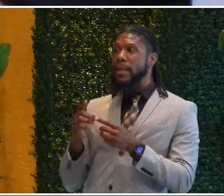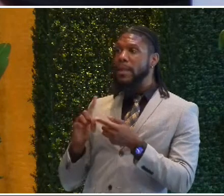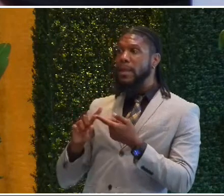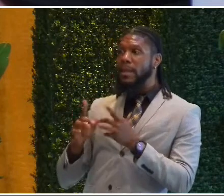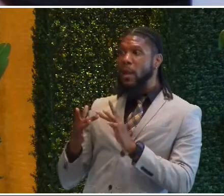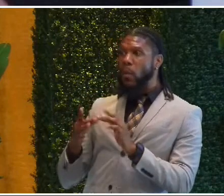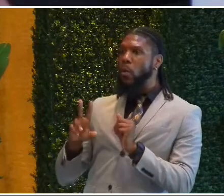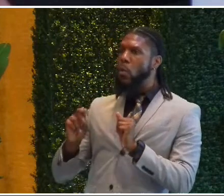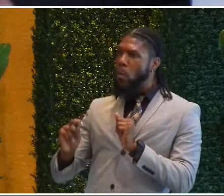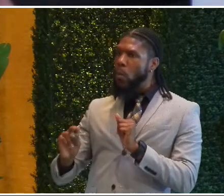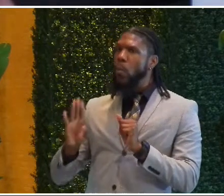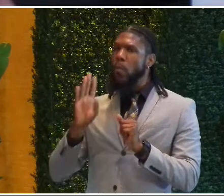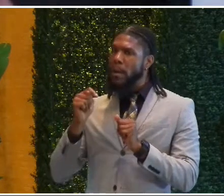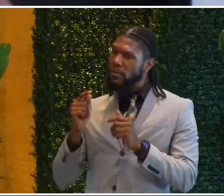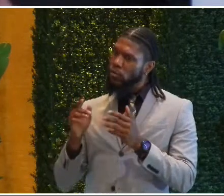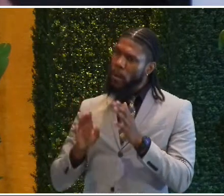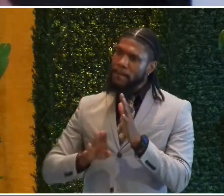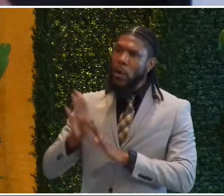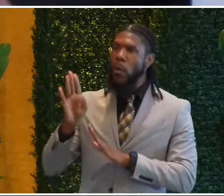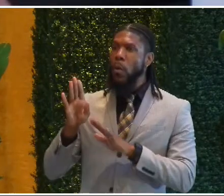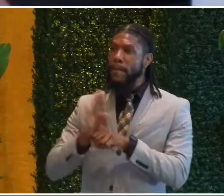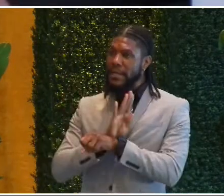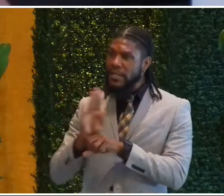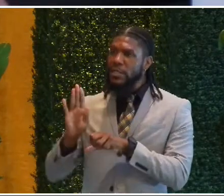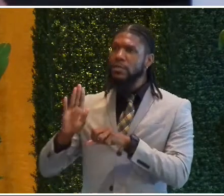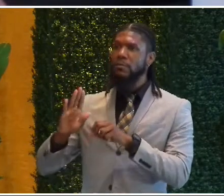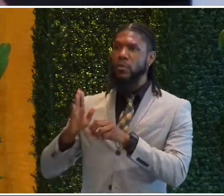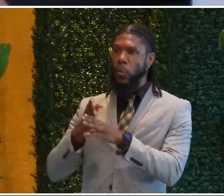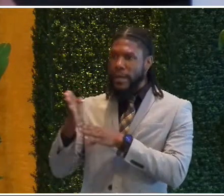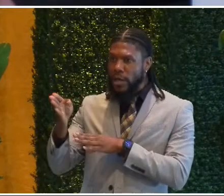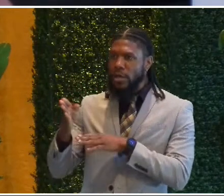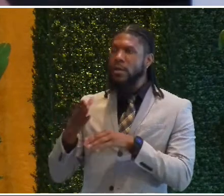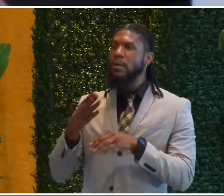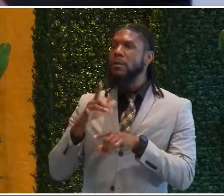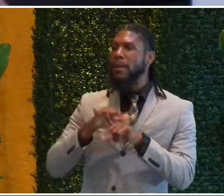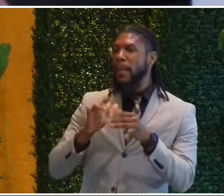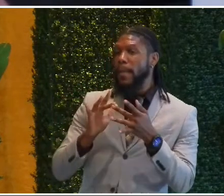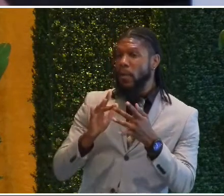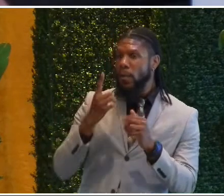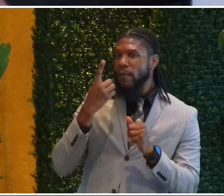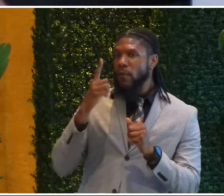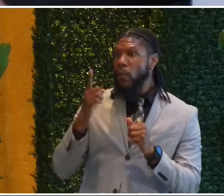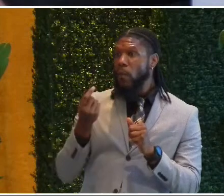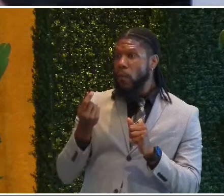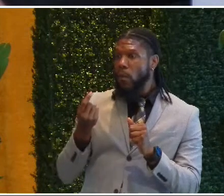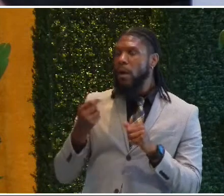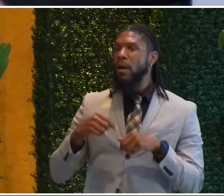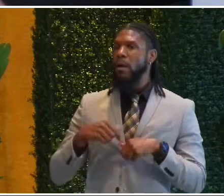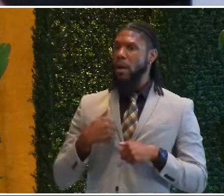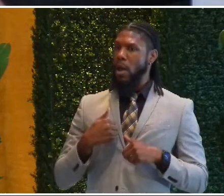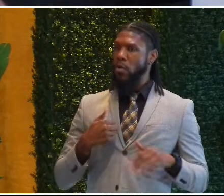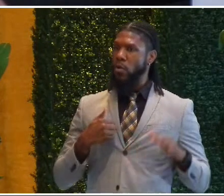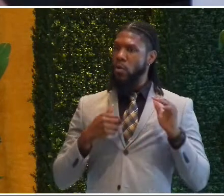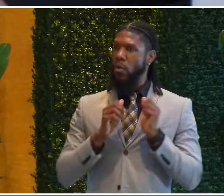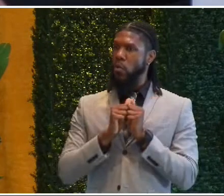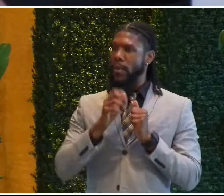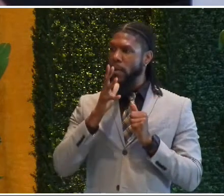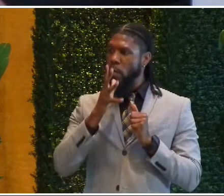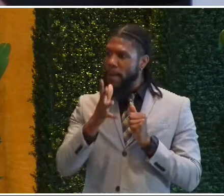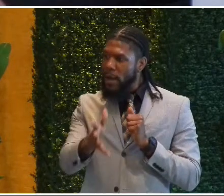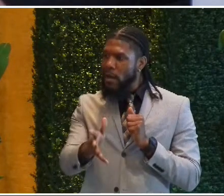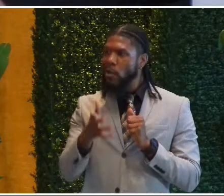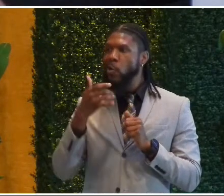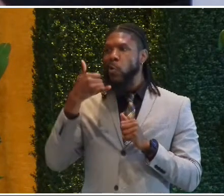business, to get ahead in a career, but to network because I grew up with the grandmother who ran numbers and who knew